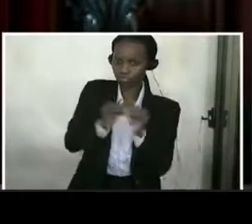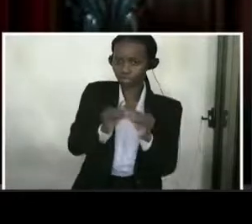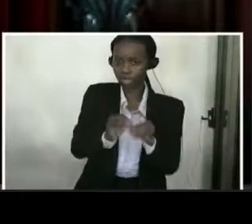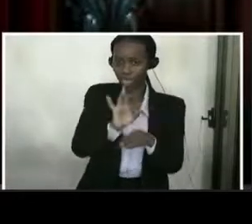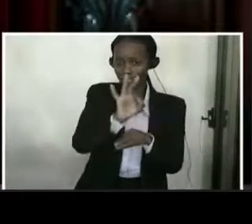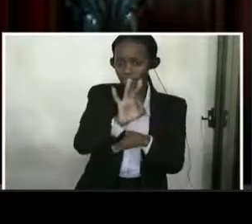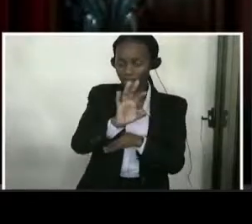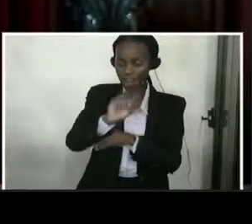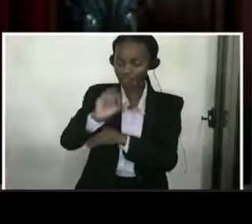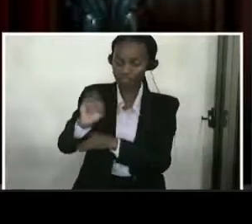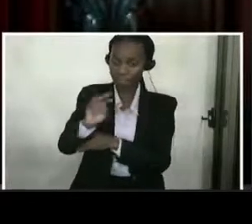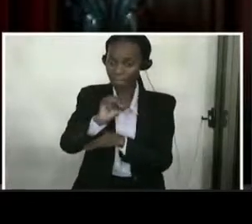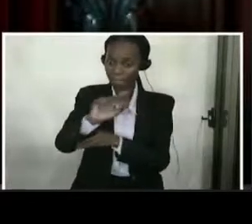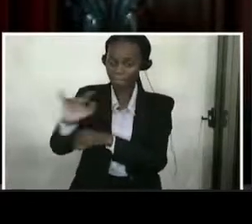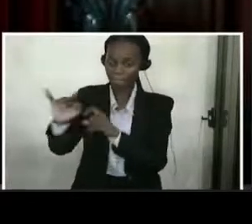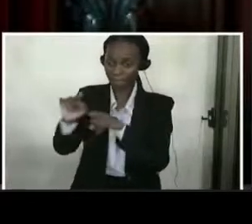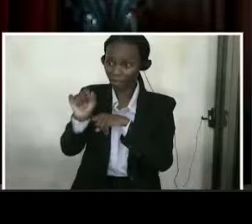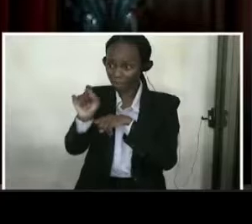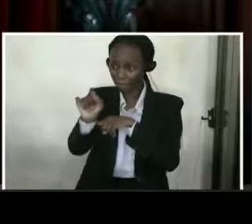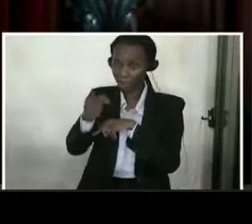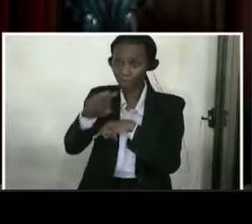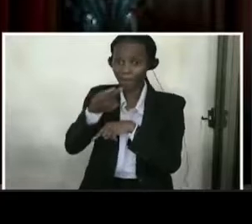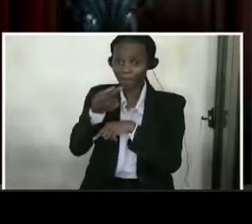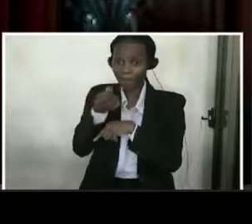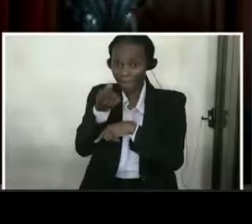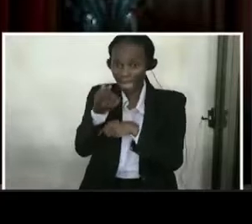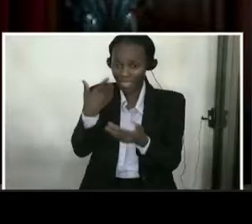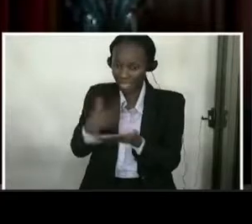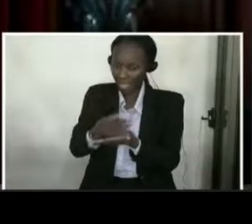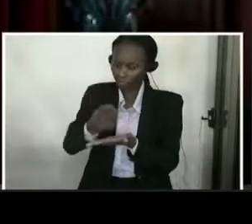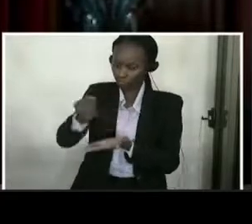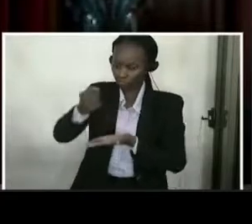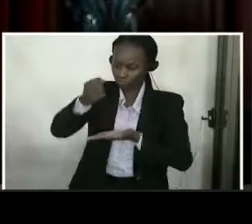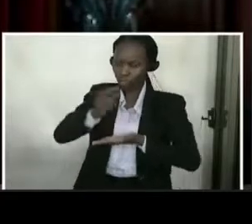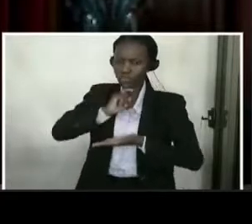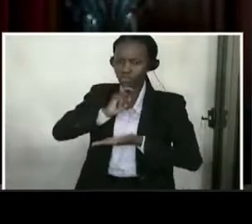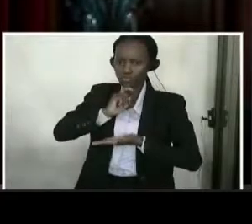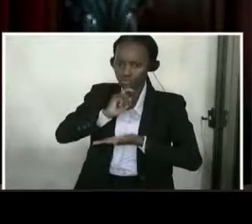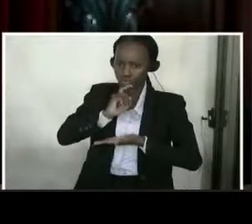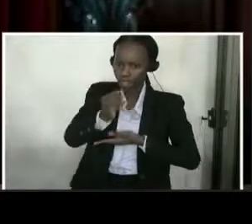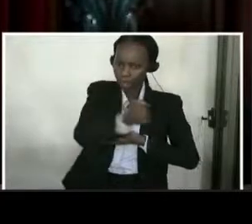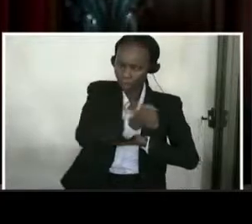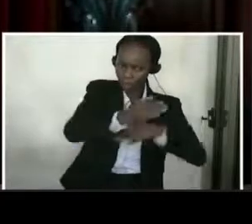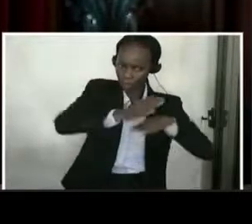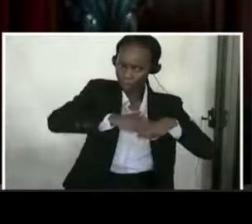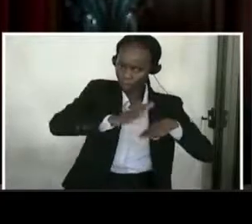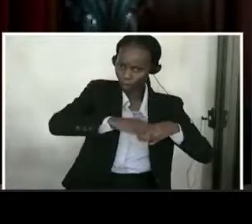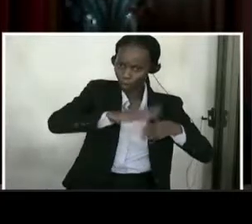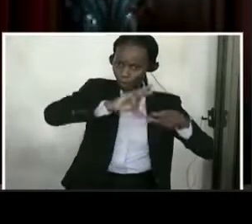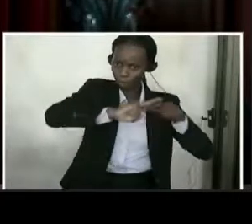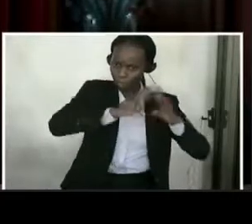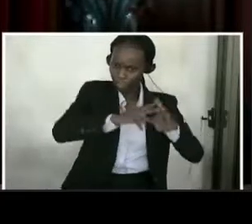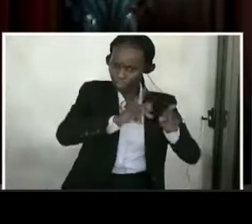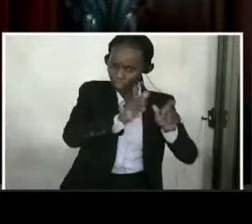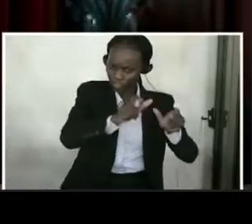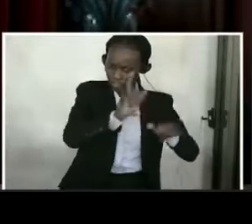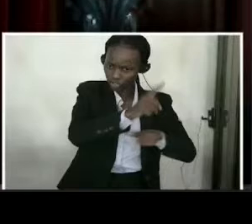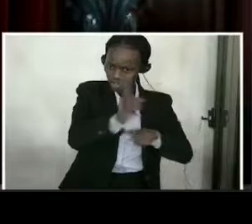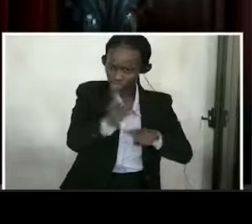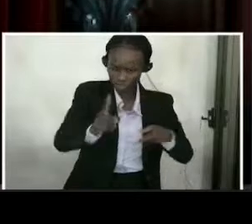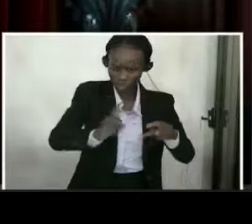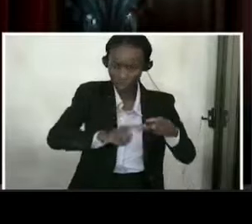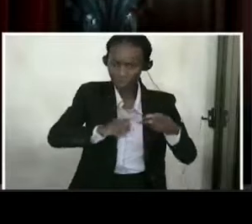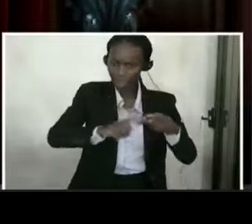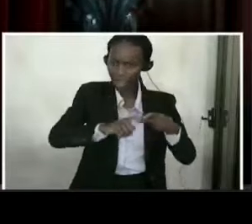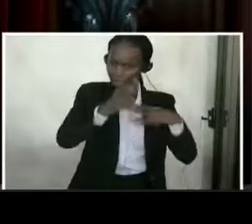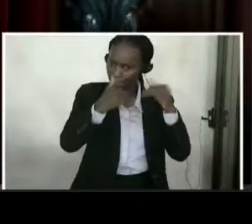it to employ more maths teachers and build infrastructure for rural schools, including Sipo Primary